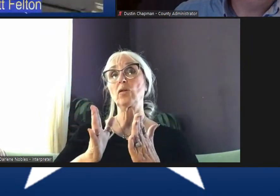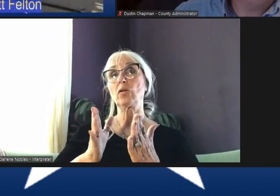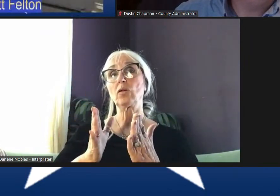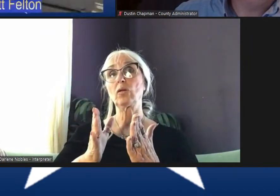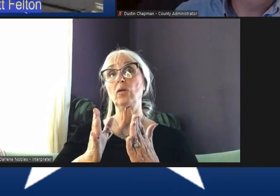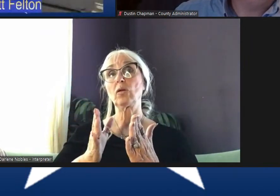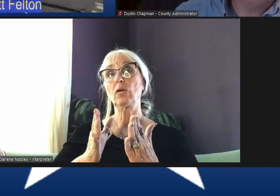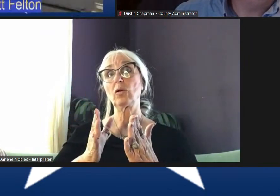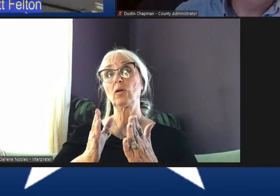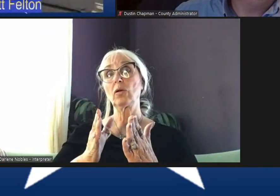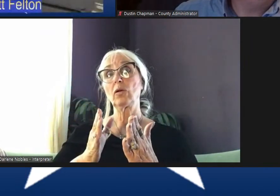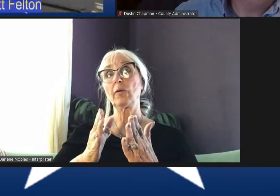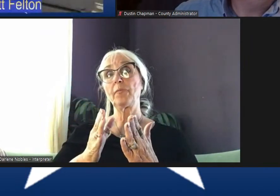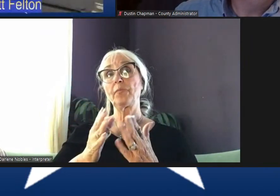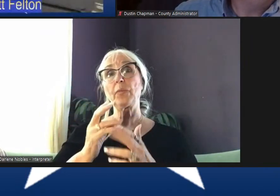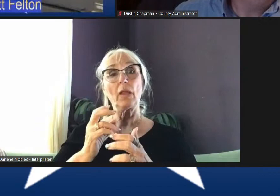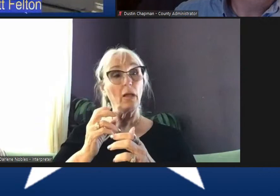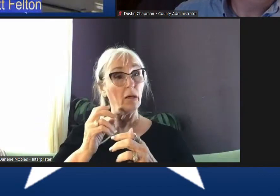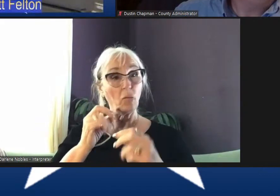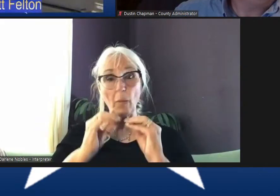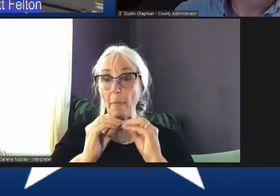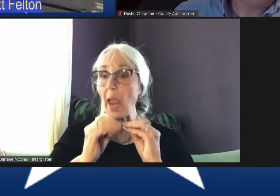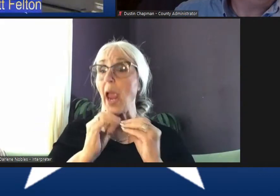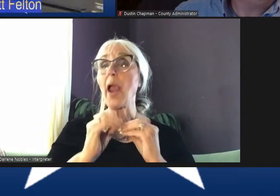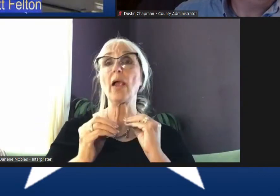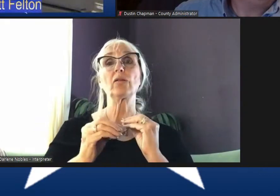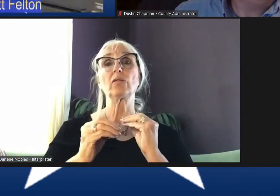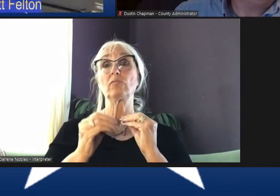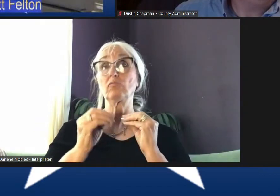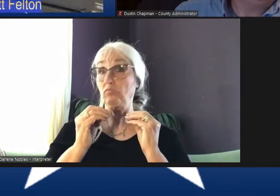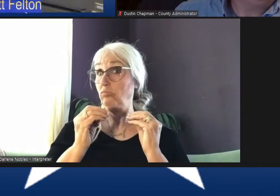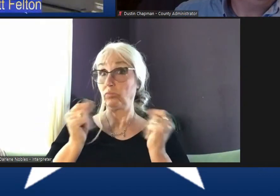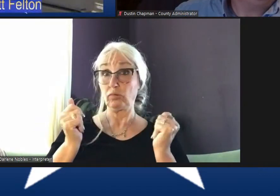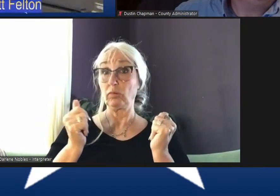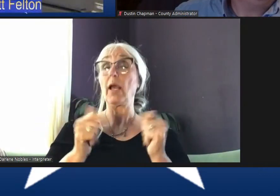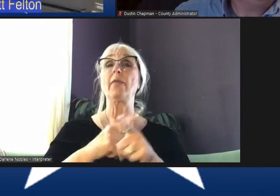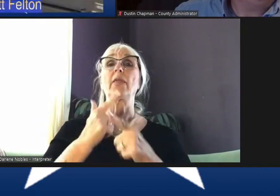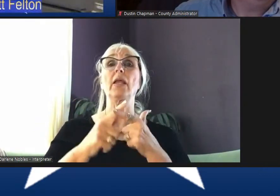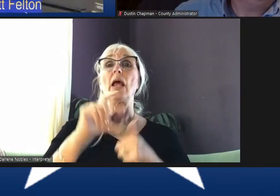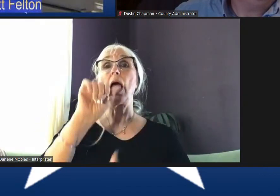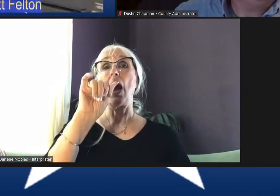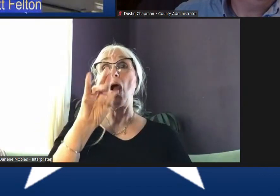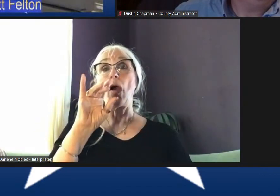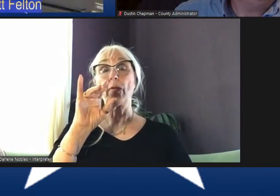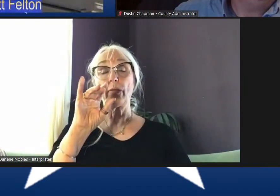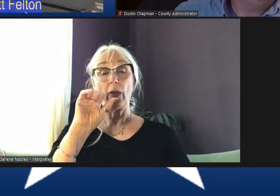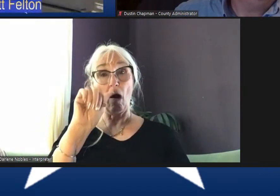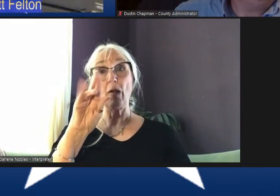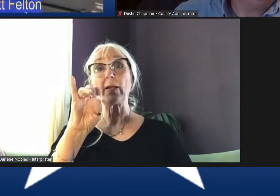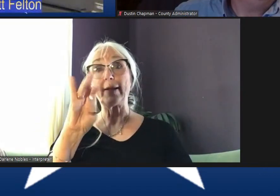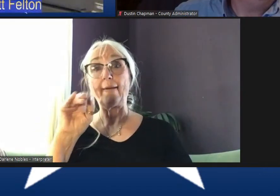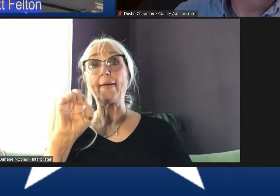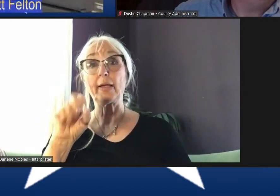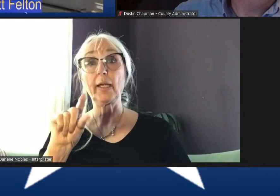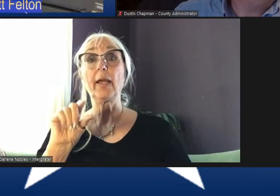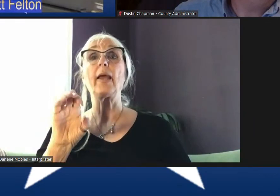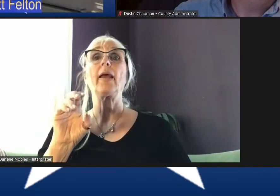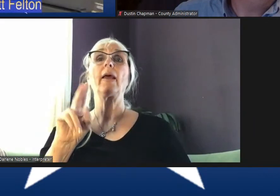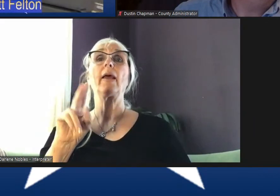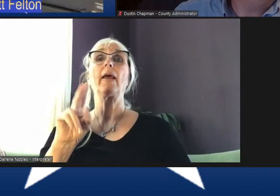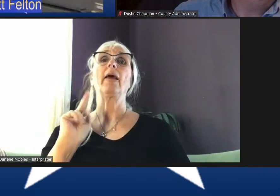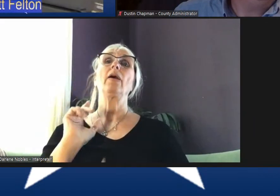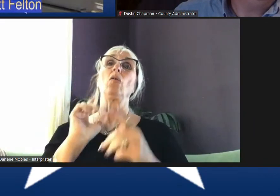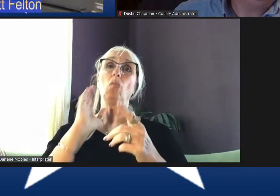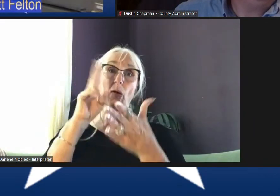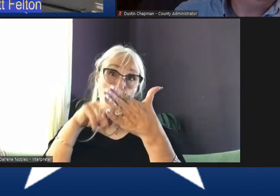issues or prepares the draw. Then the architect reviews it, that it was work that was supposed